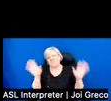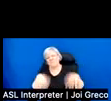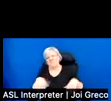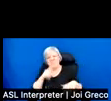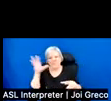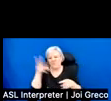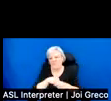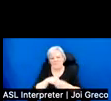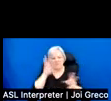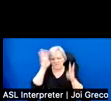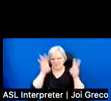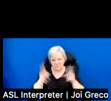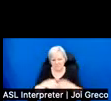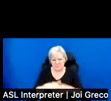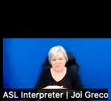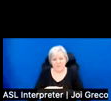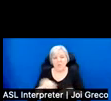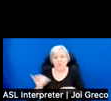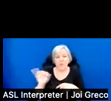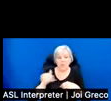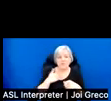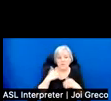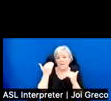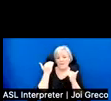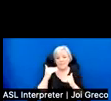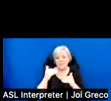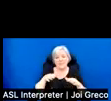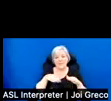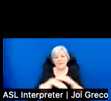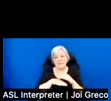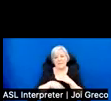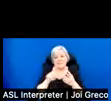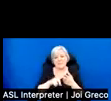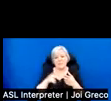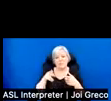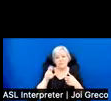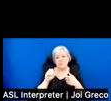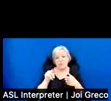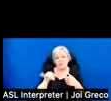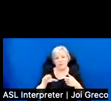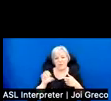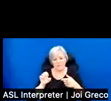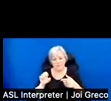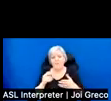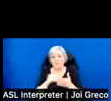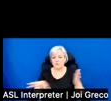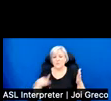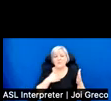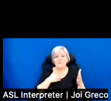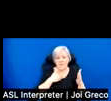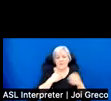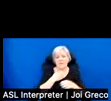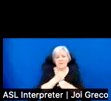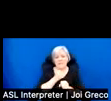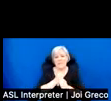effectively. We also had limited access to prototyping. When the course is delivered in person, students have access to a makerspace, which they can